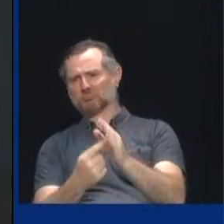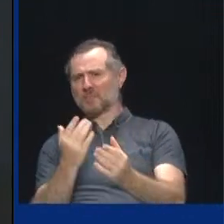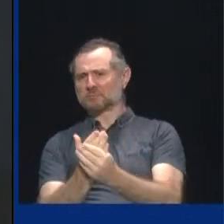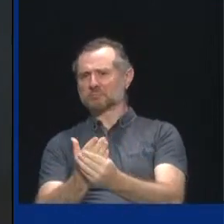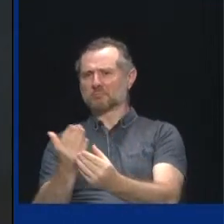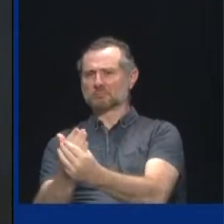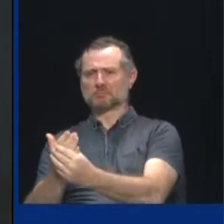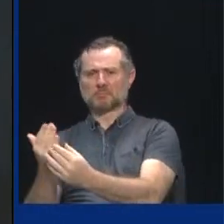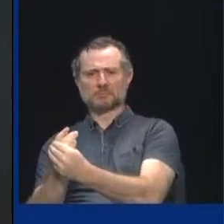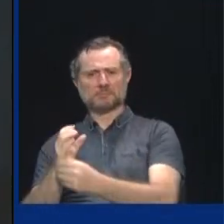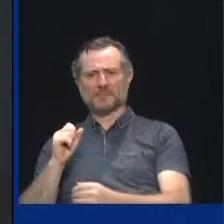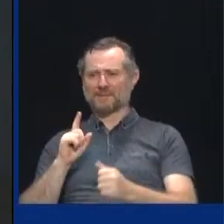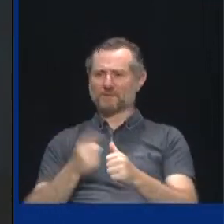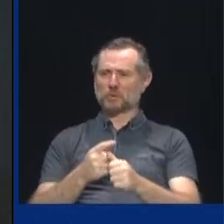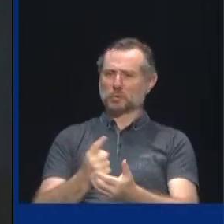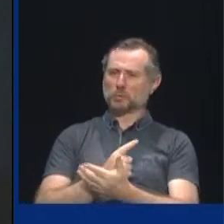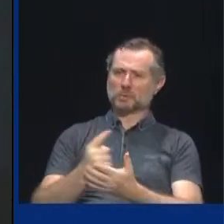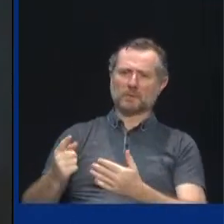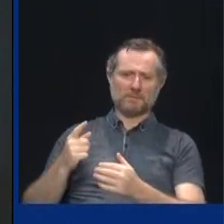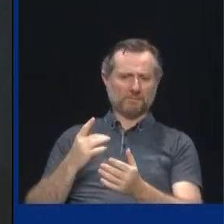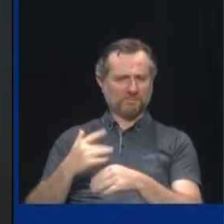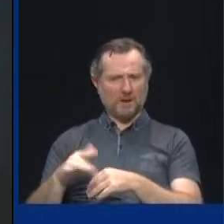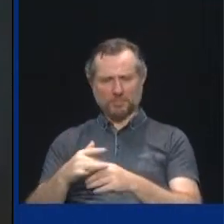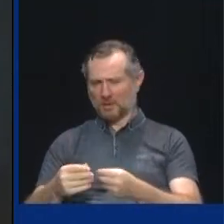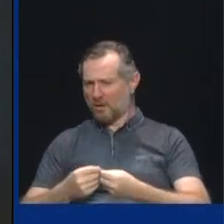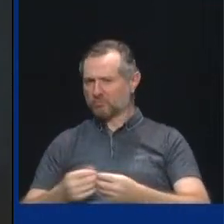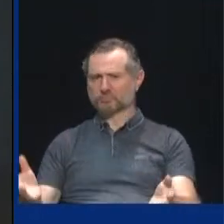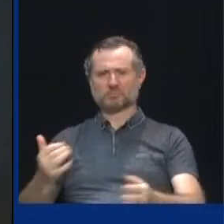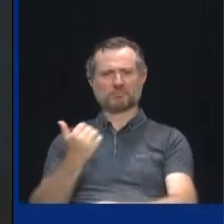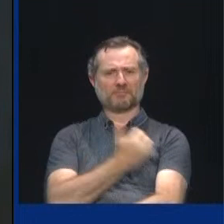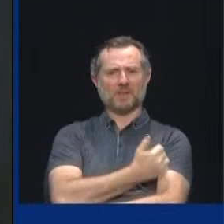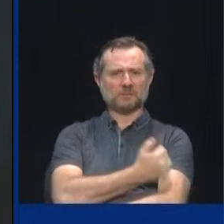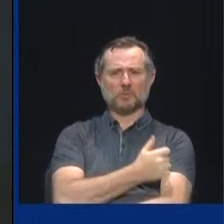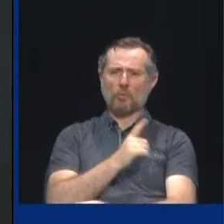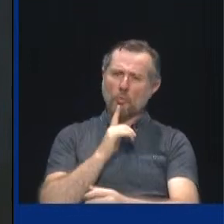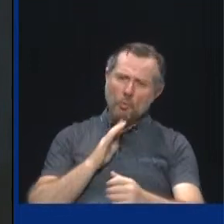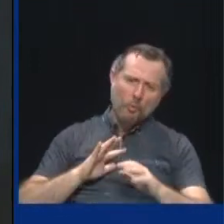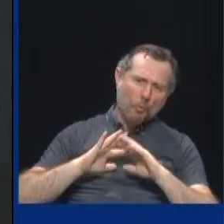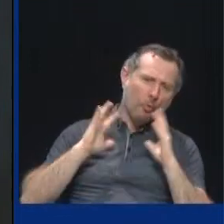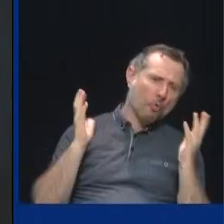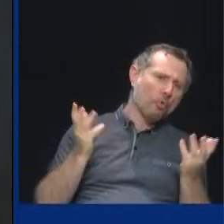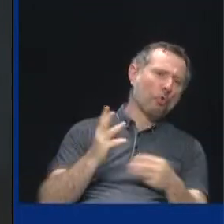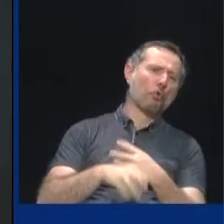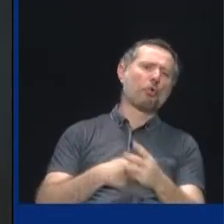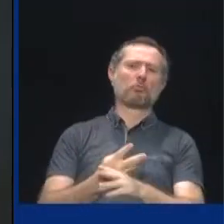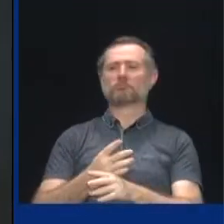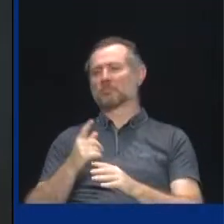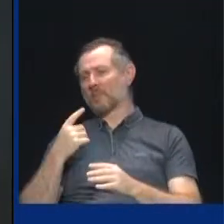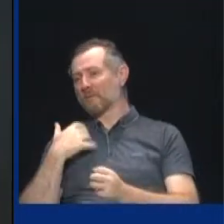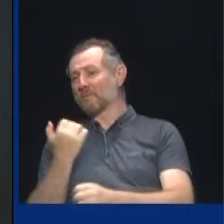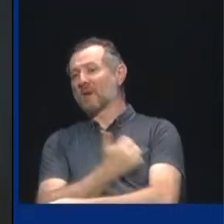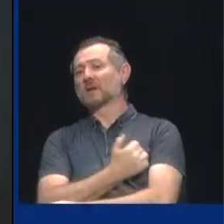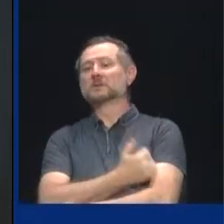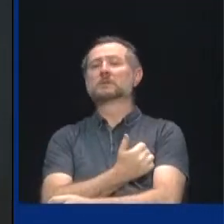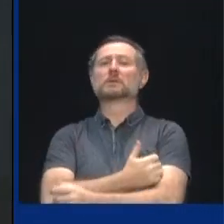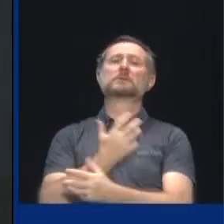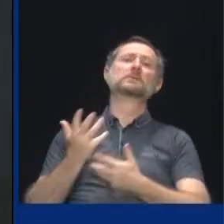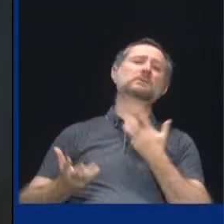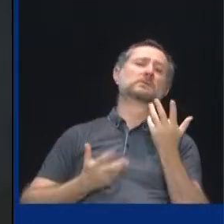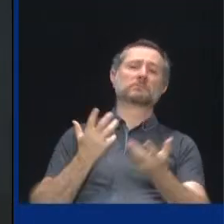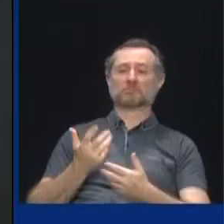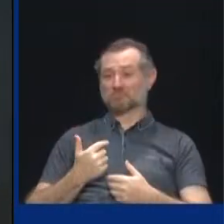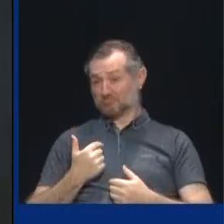this situation, right? You have an entire world that has been taking the vaccine. But